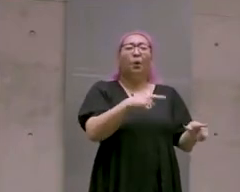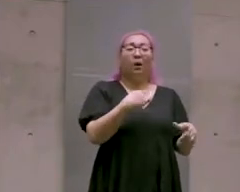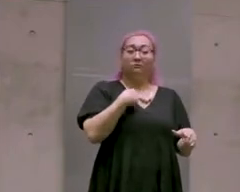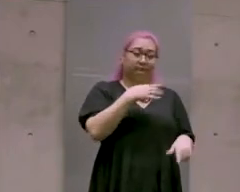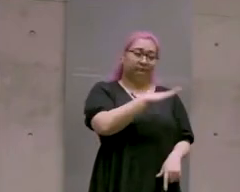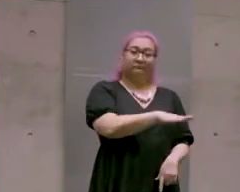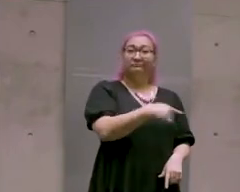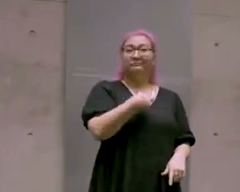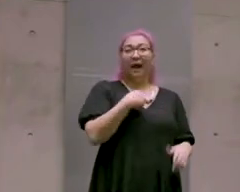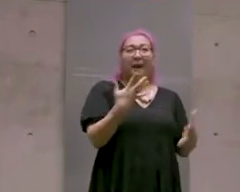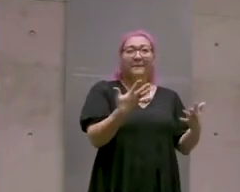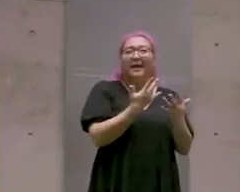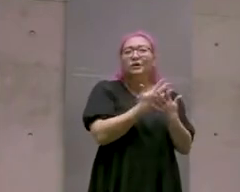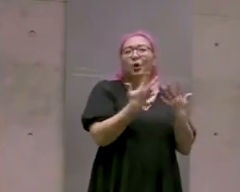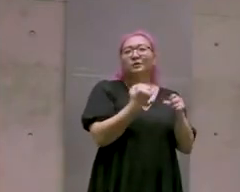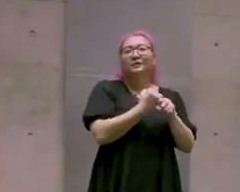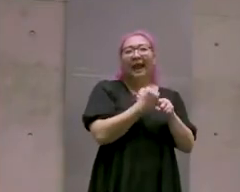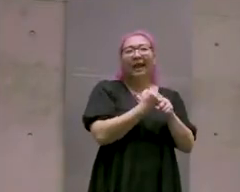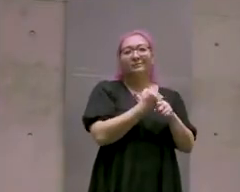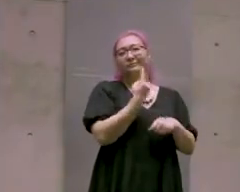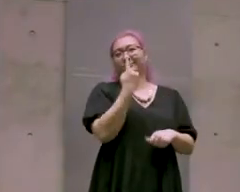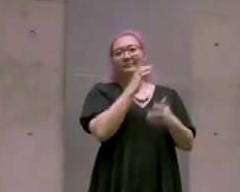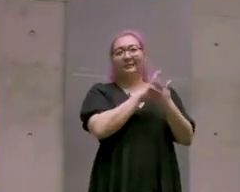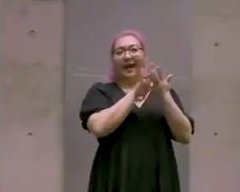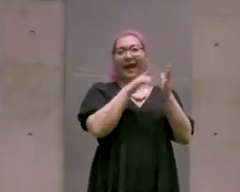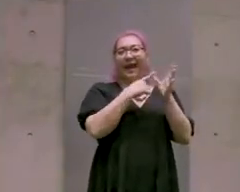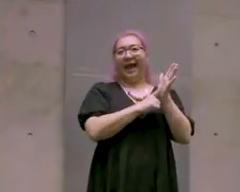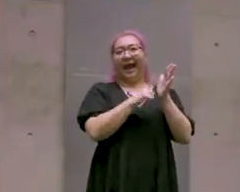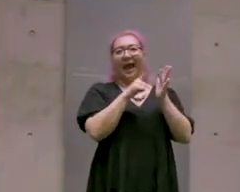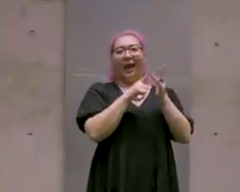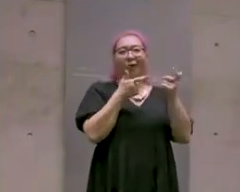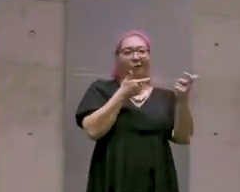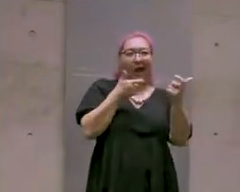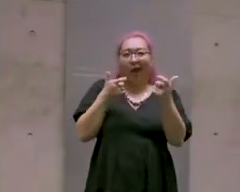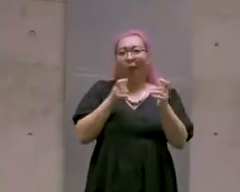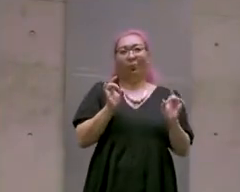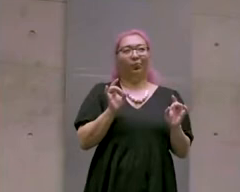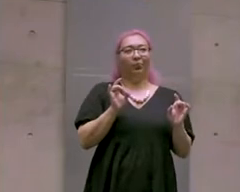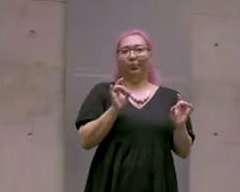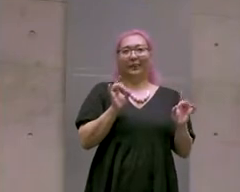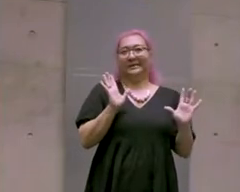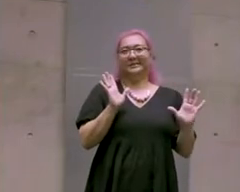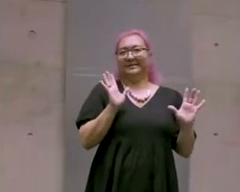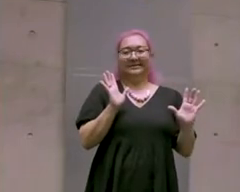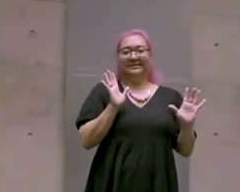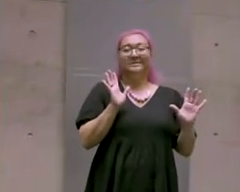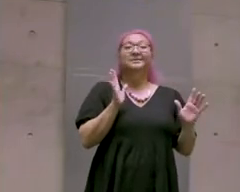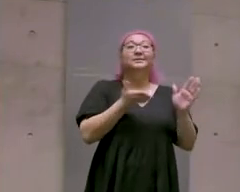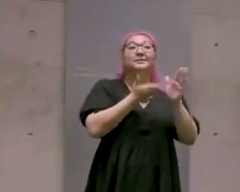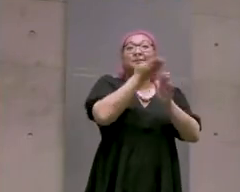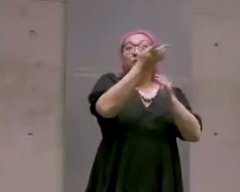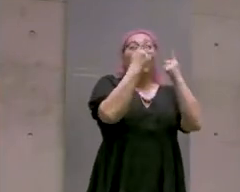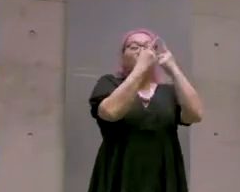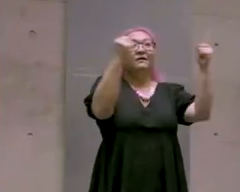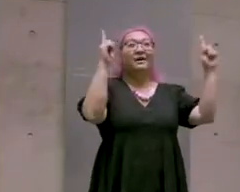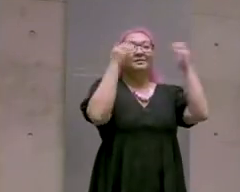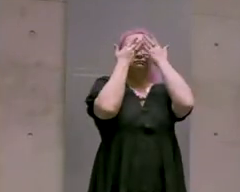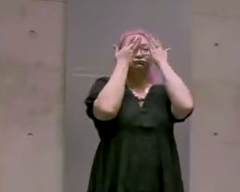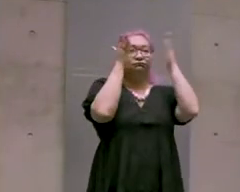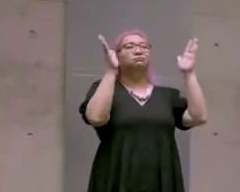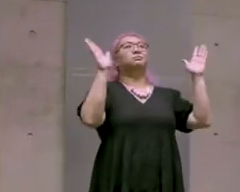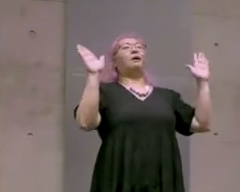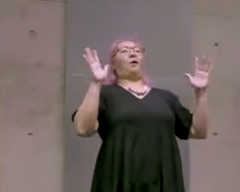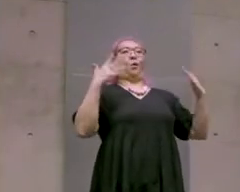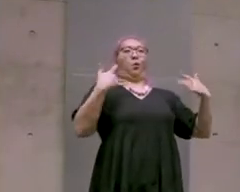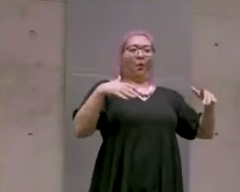a lot else. And I think going to university just opened my eyes to like a lot of opportunities and possibilities, which I've squandered